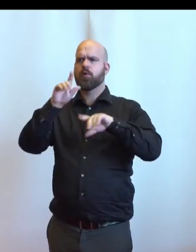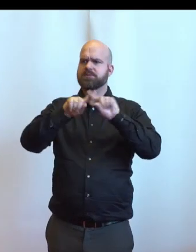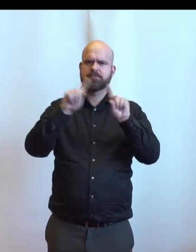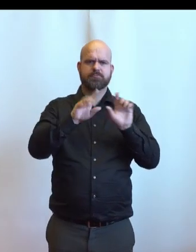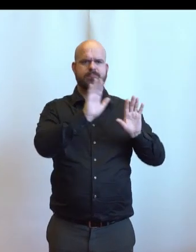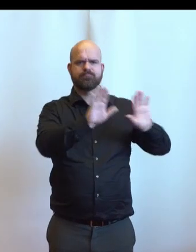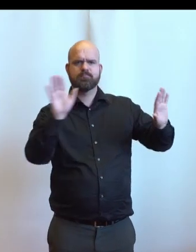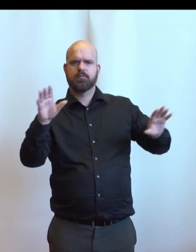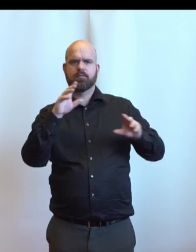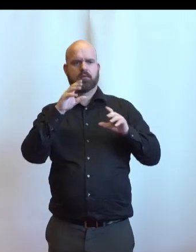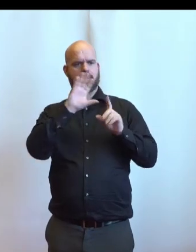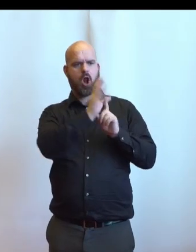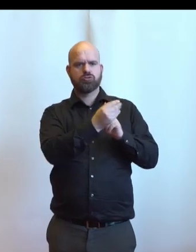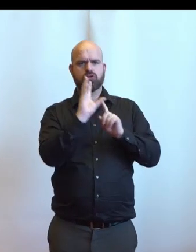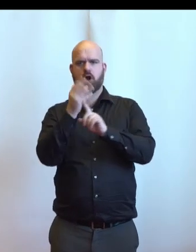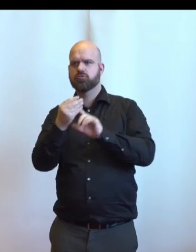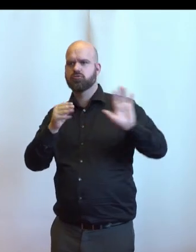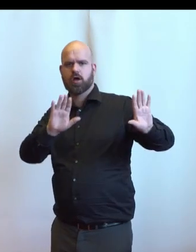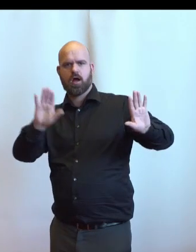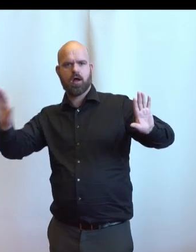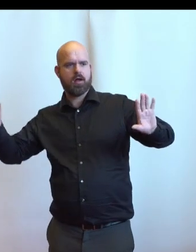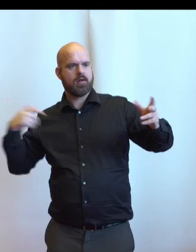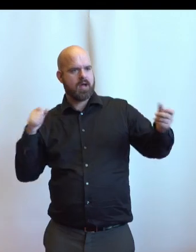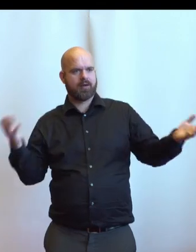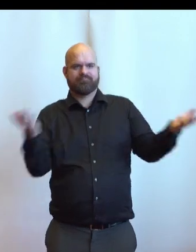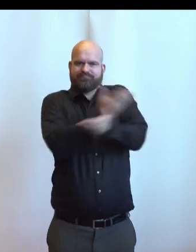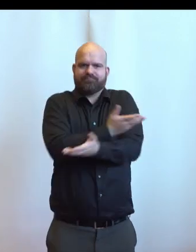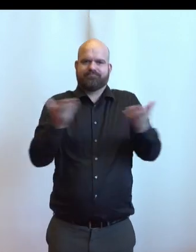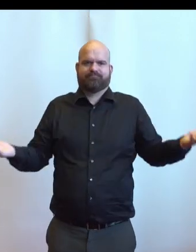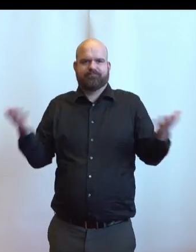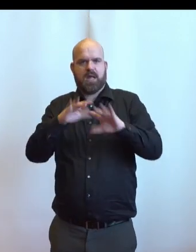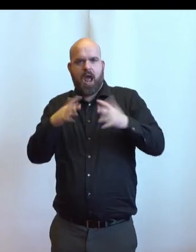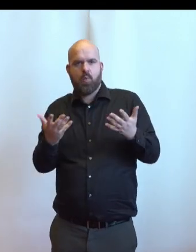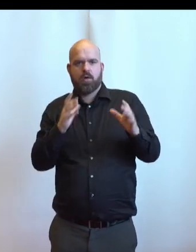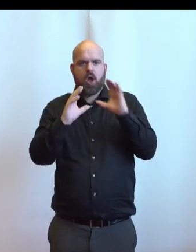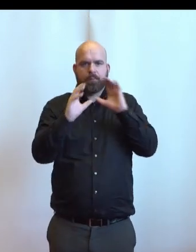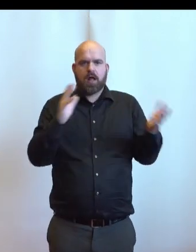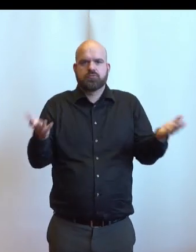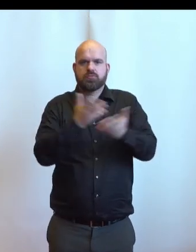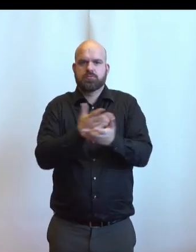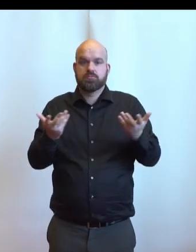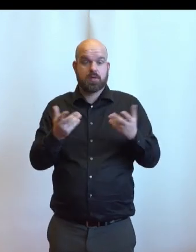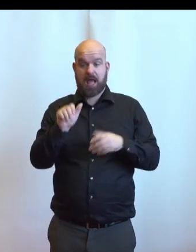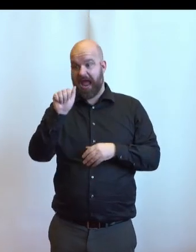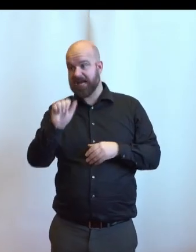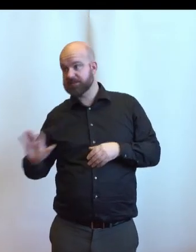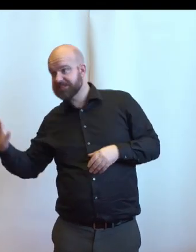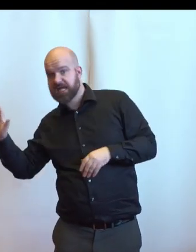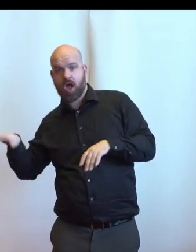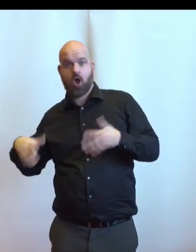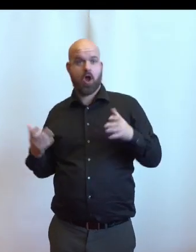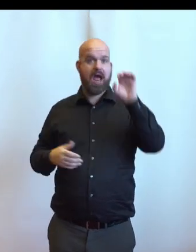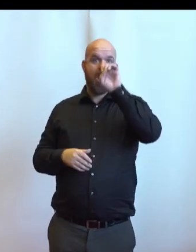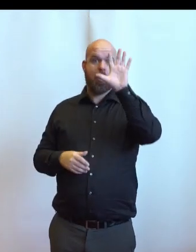on the facial cues are not the same depending on where you live in Asia versus Europe. So there are plenty of things we could